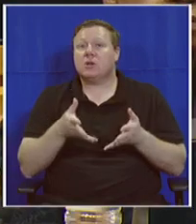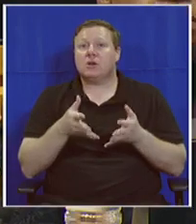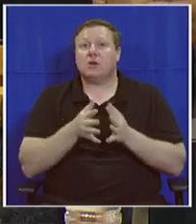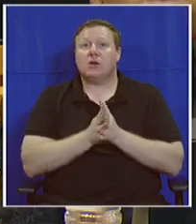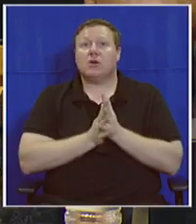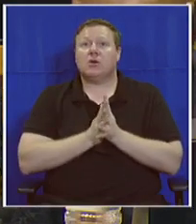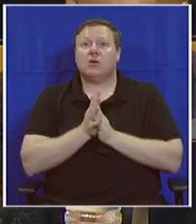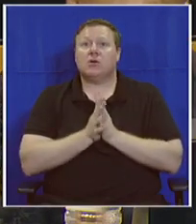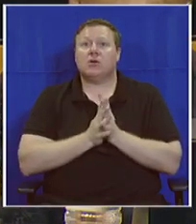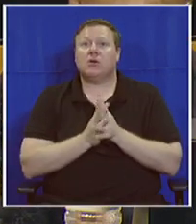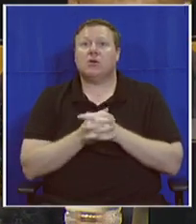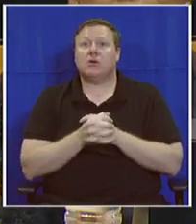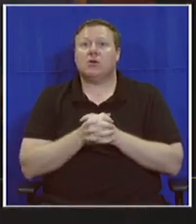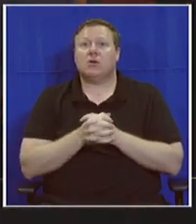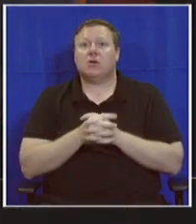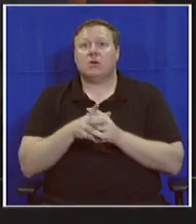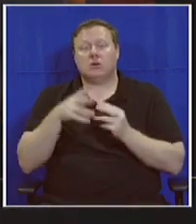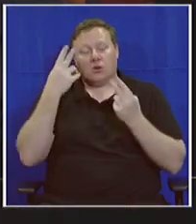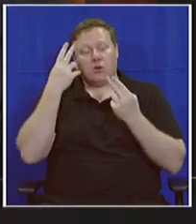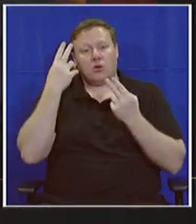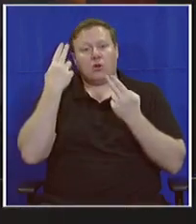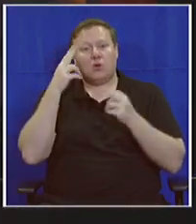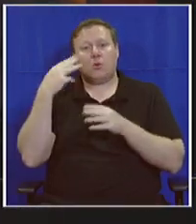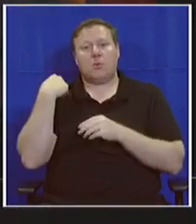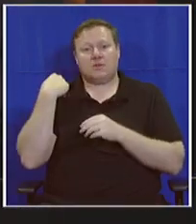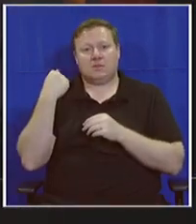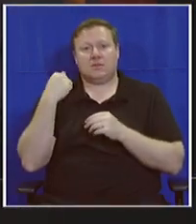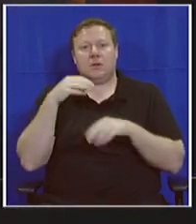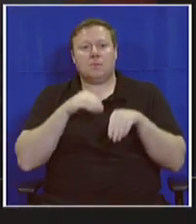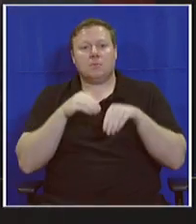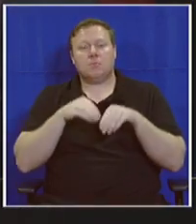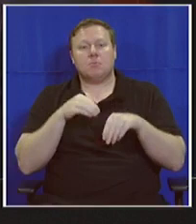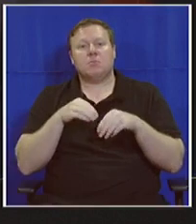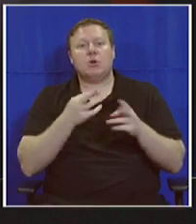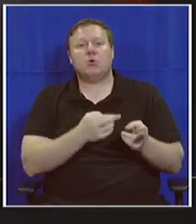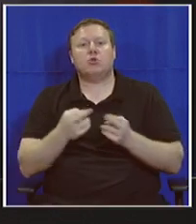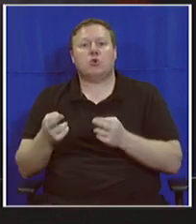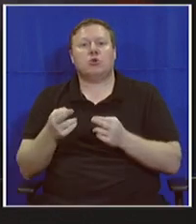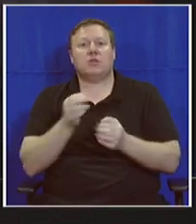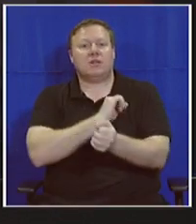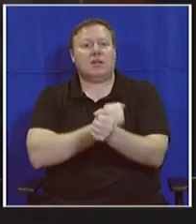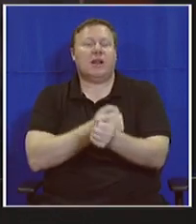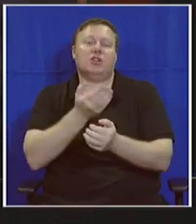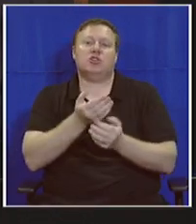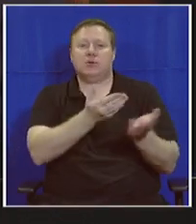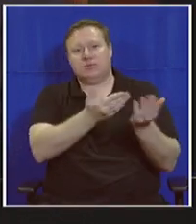call the Honourable, the Minister of Minerals, Resources and Energy to the podium.